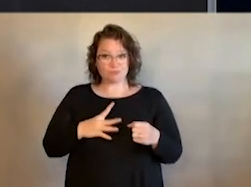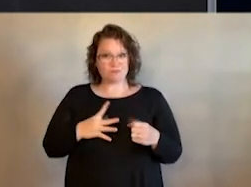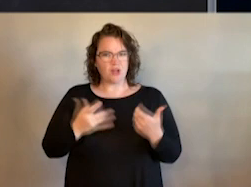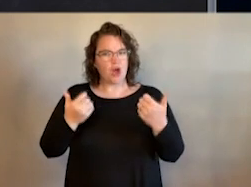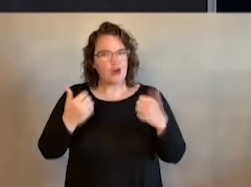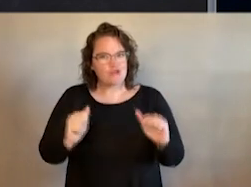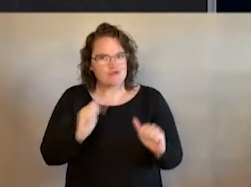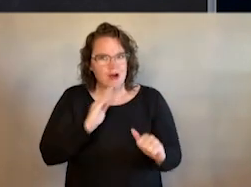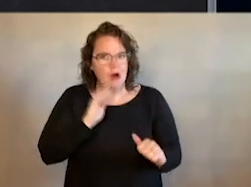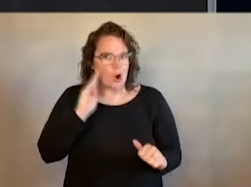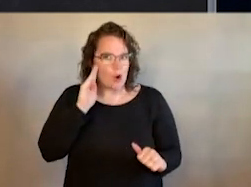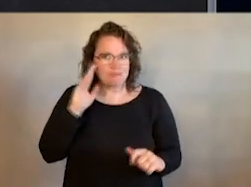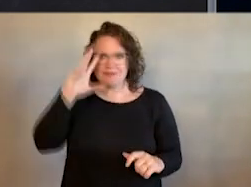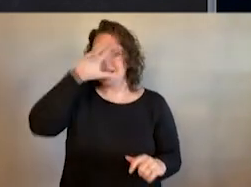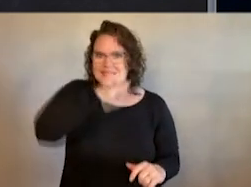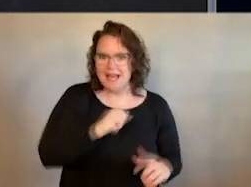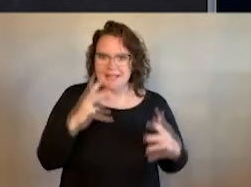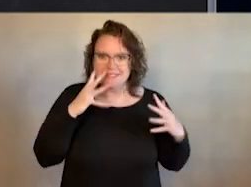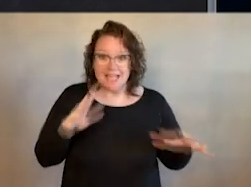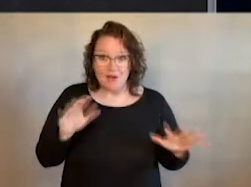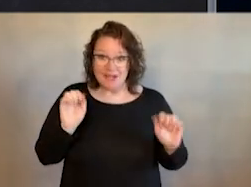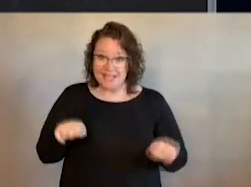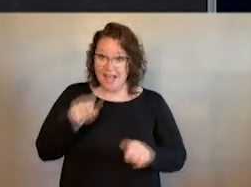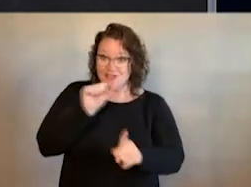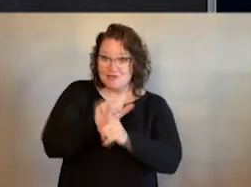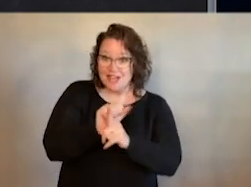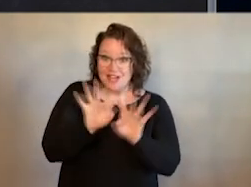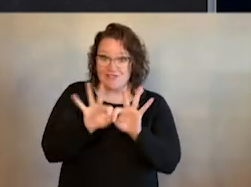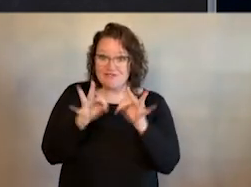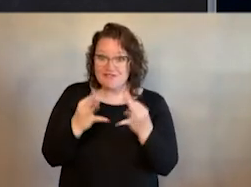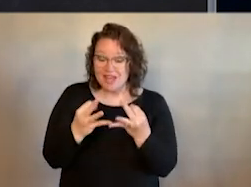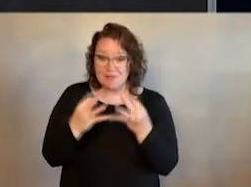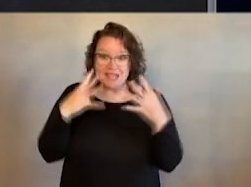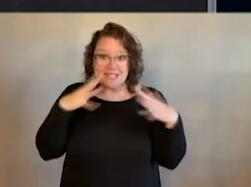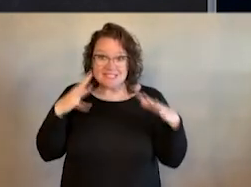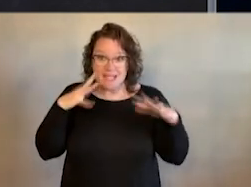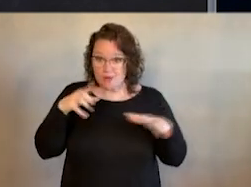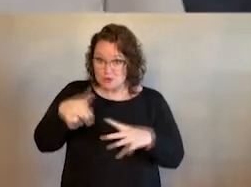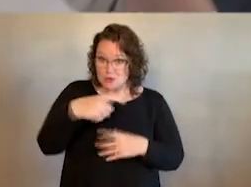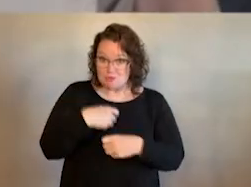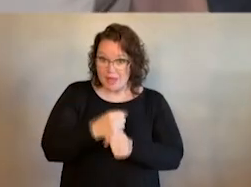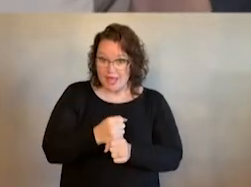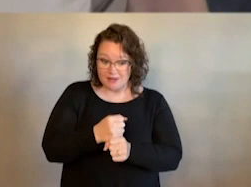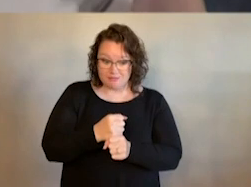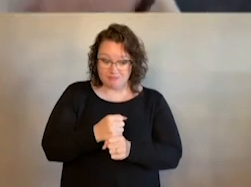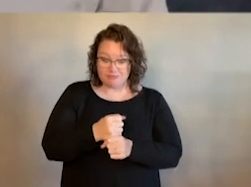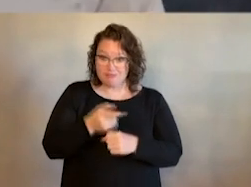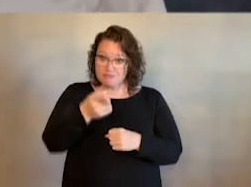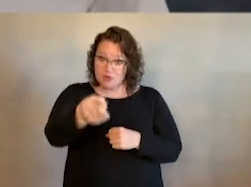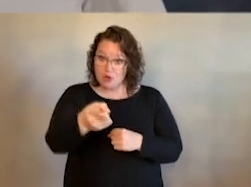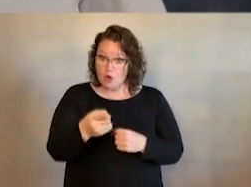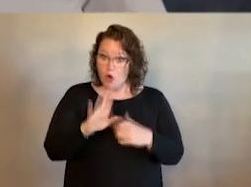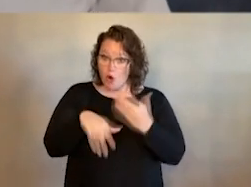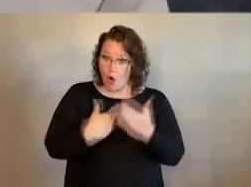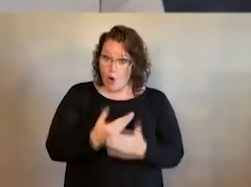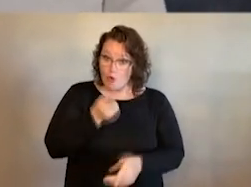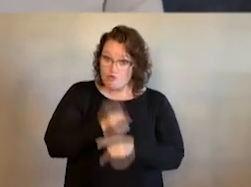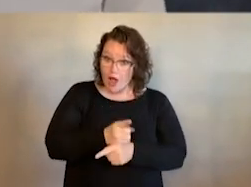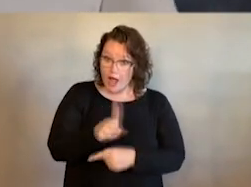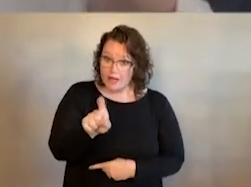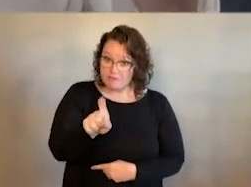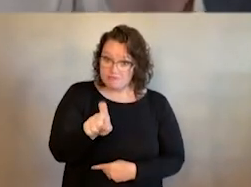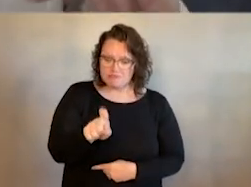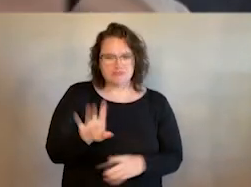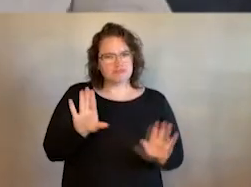Try this experiment at home and see if you can trick your family with the sounds that you make. How did you do? Did you get them all